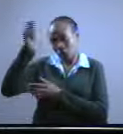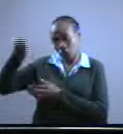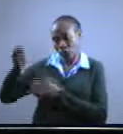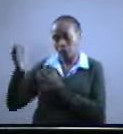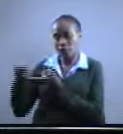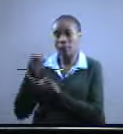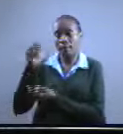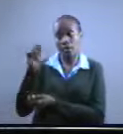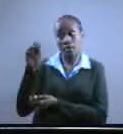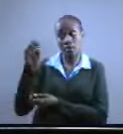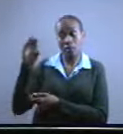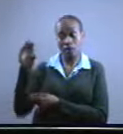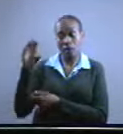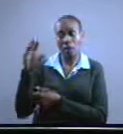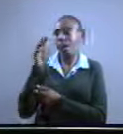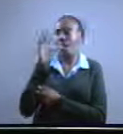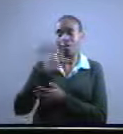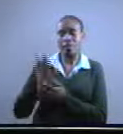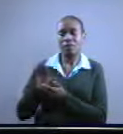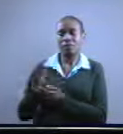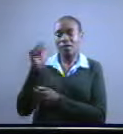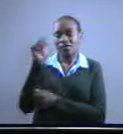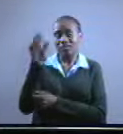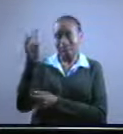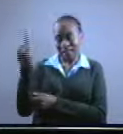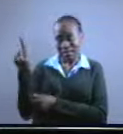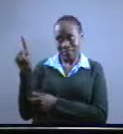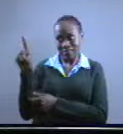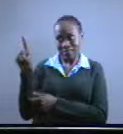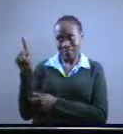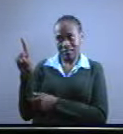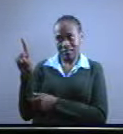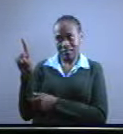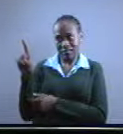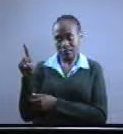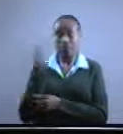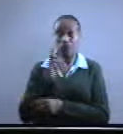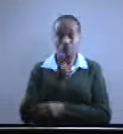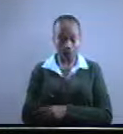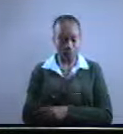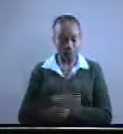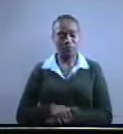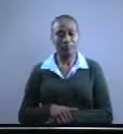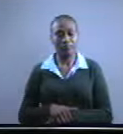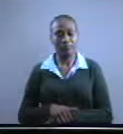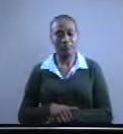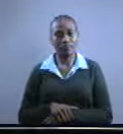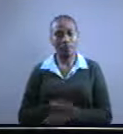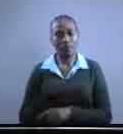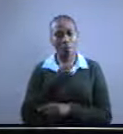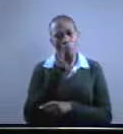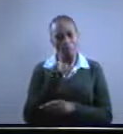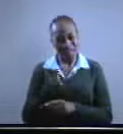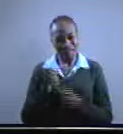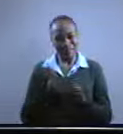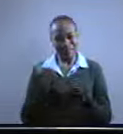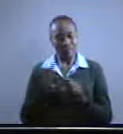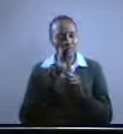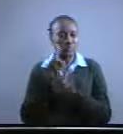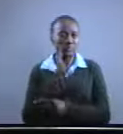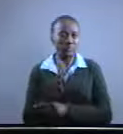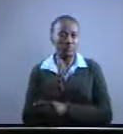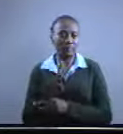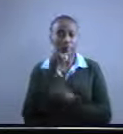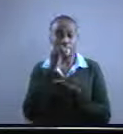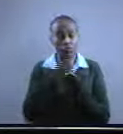Chief Whip of the DA, agreed to. I'll repeat that. The question before the House is